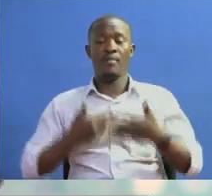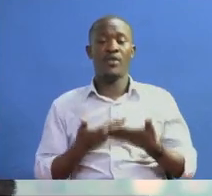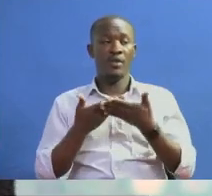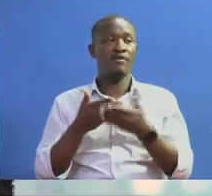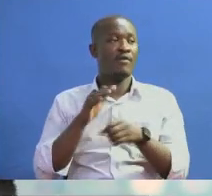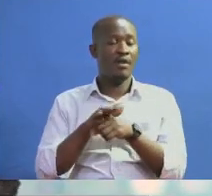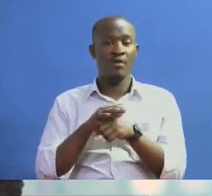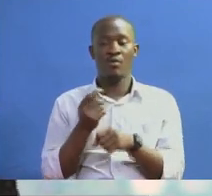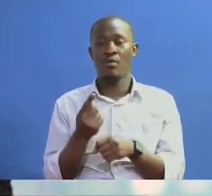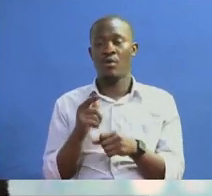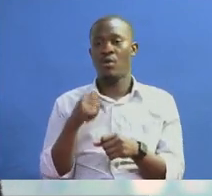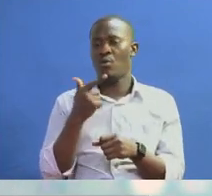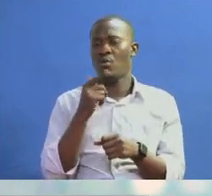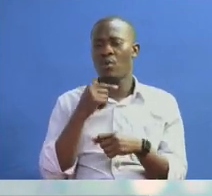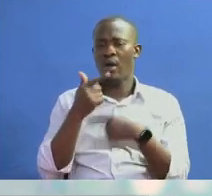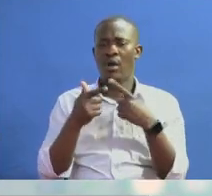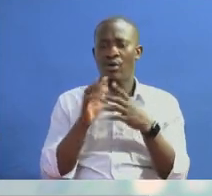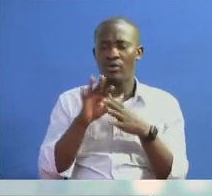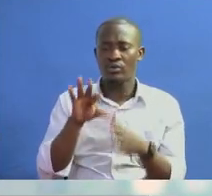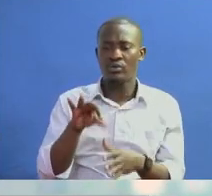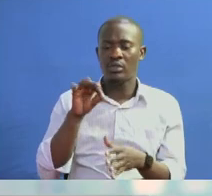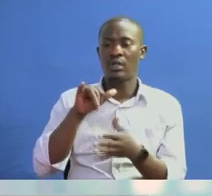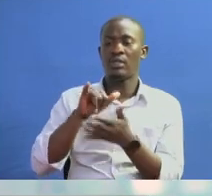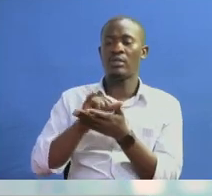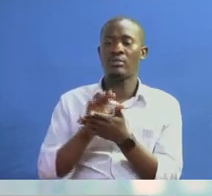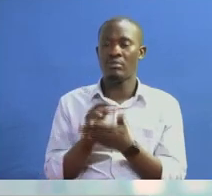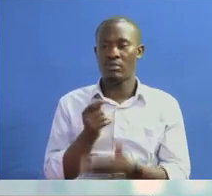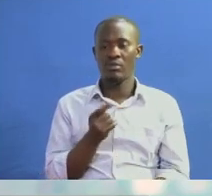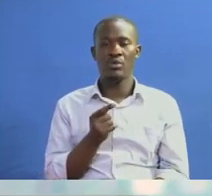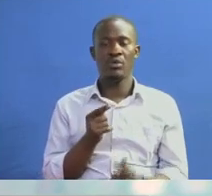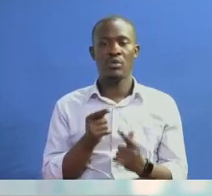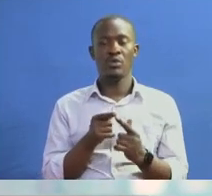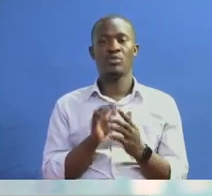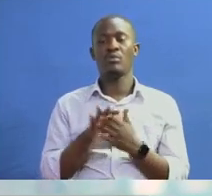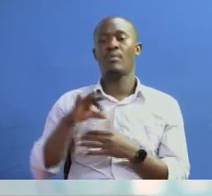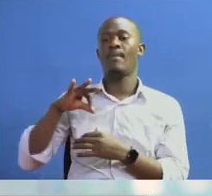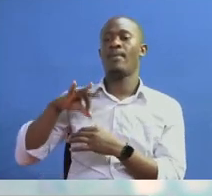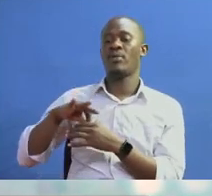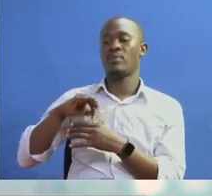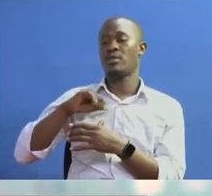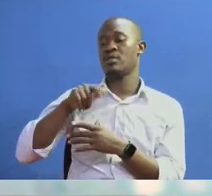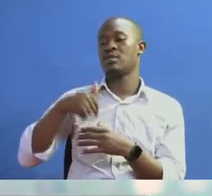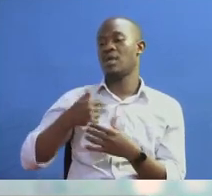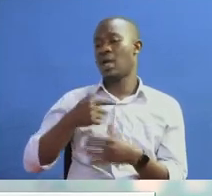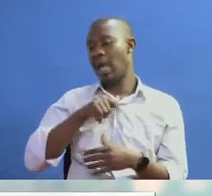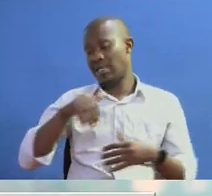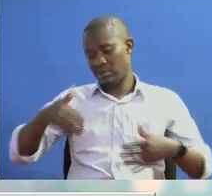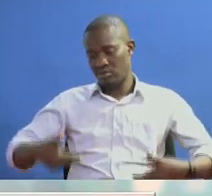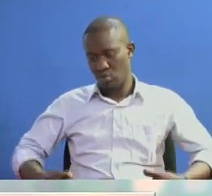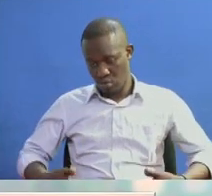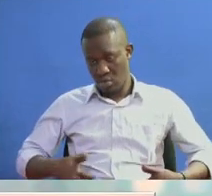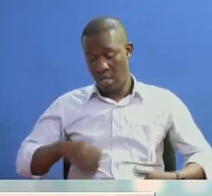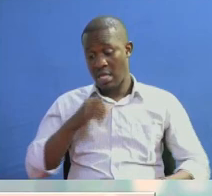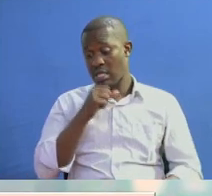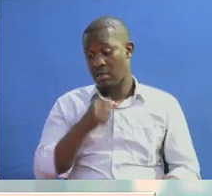of funds, mm-hmm. and who are going to take that fund to benefit? It is us, the young people, because the old